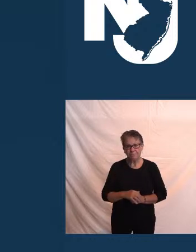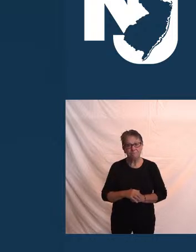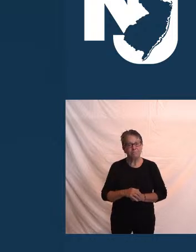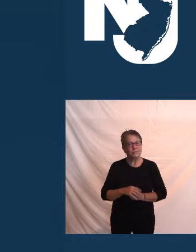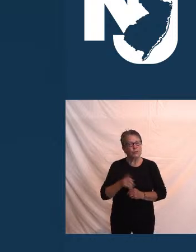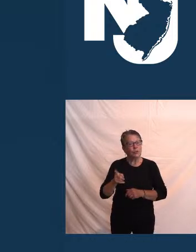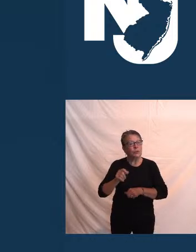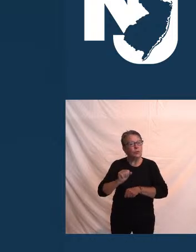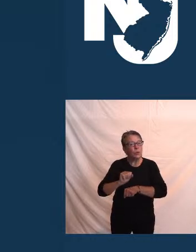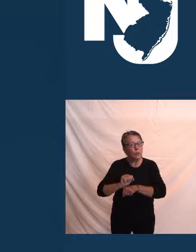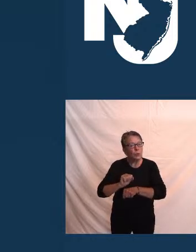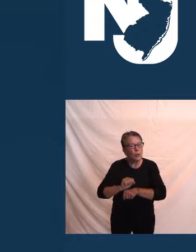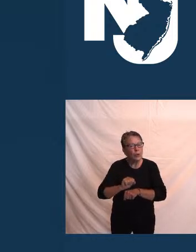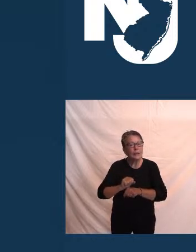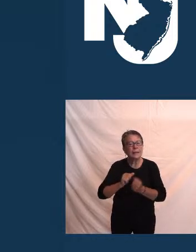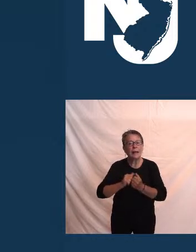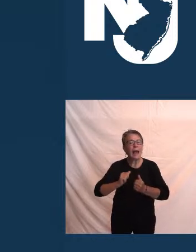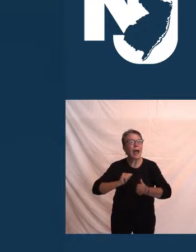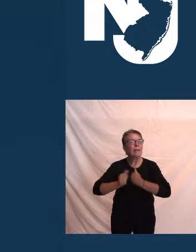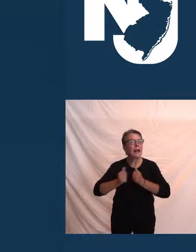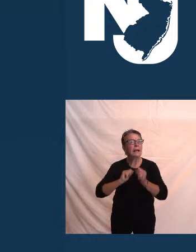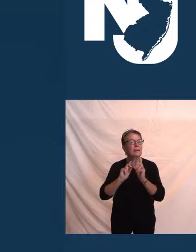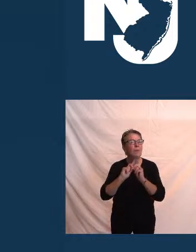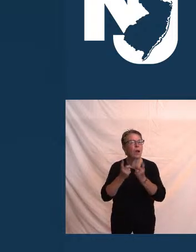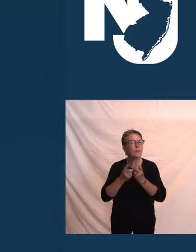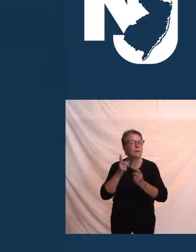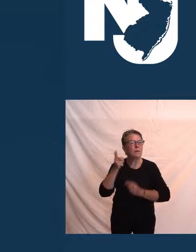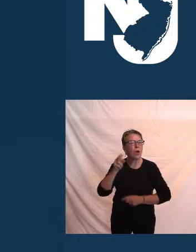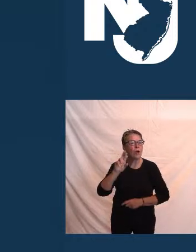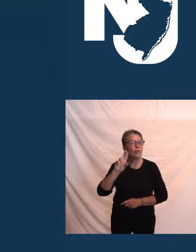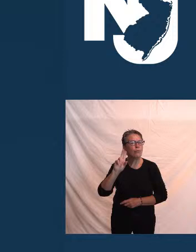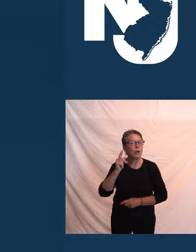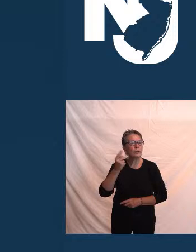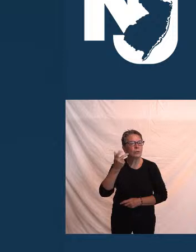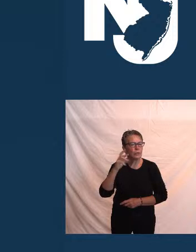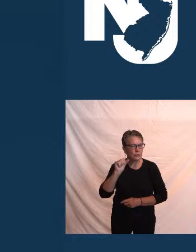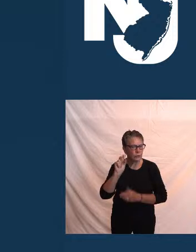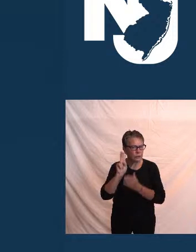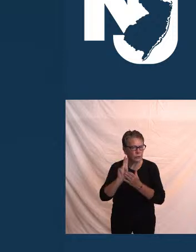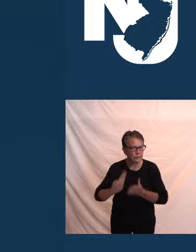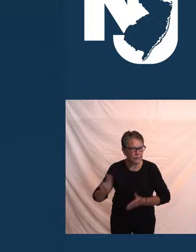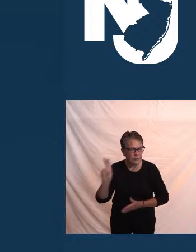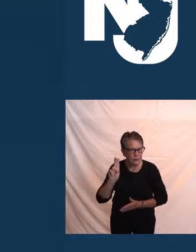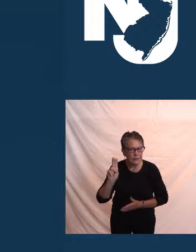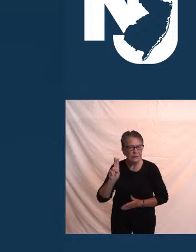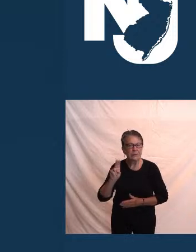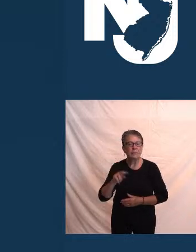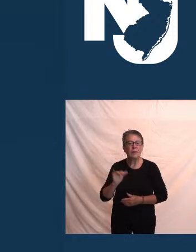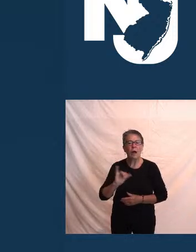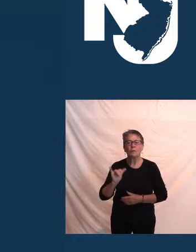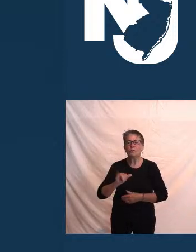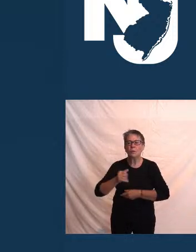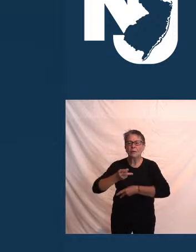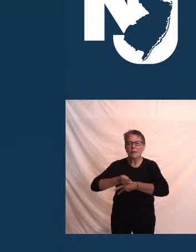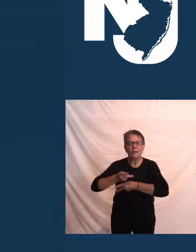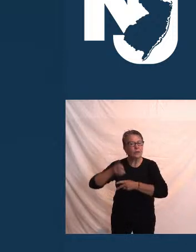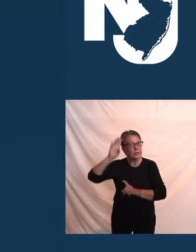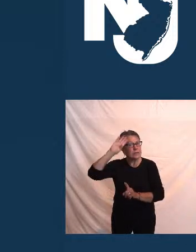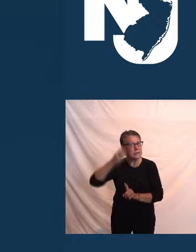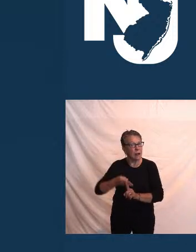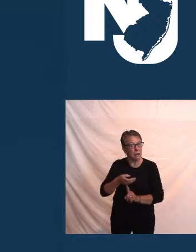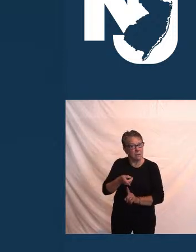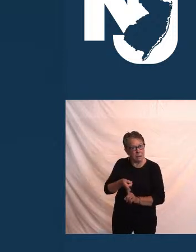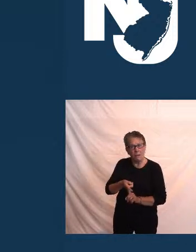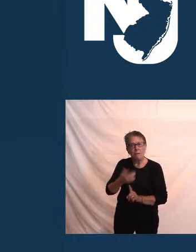department at Rutgers University. But for even longer, she was the primary caregiver for her son, Bobby, who suffered a spinal cord